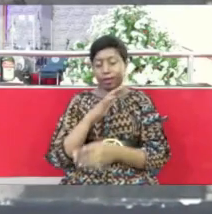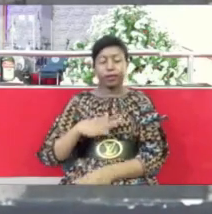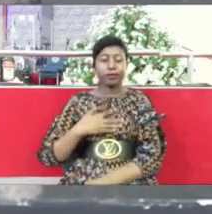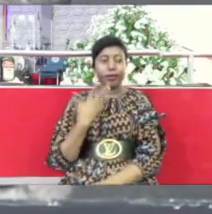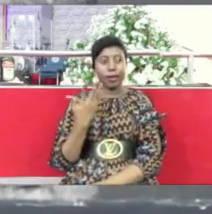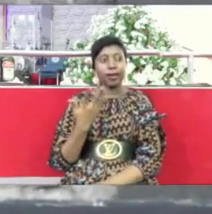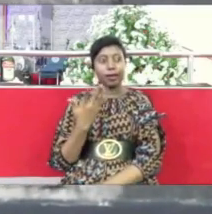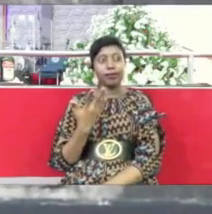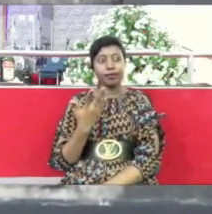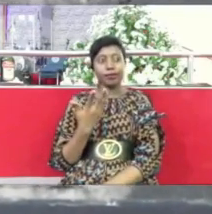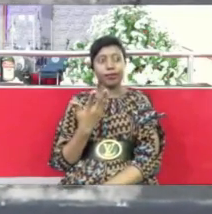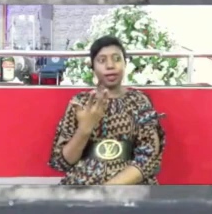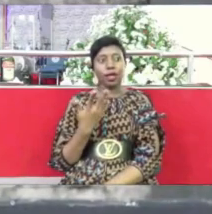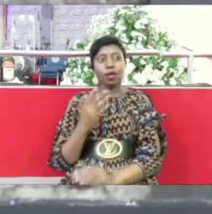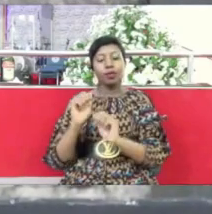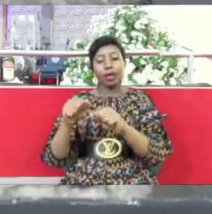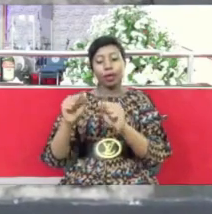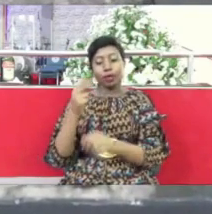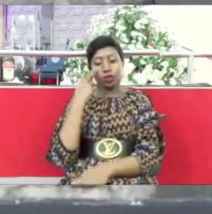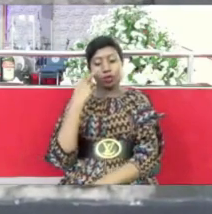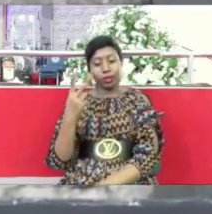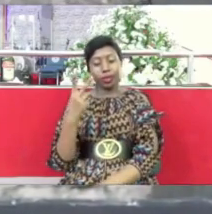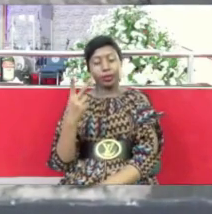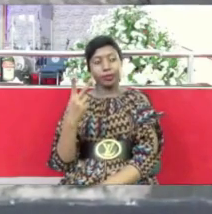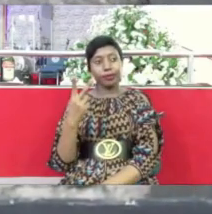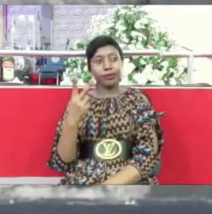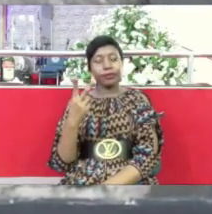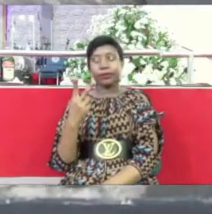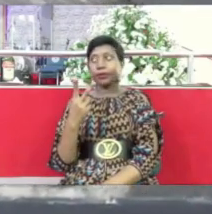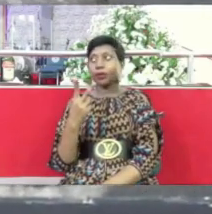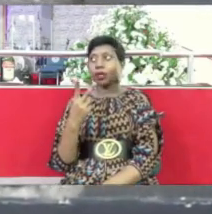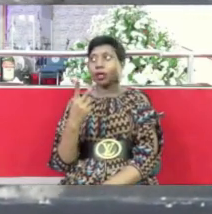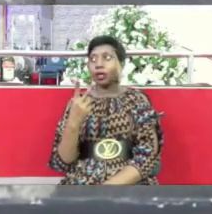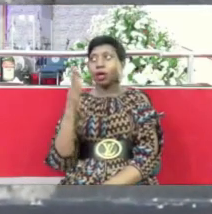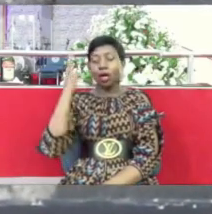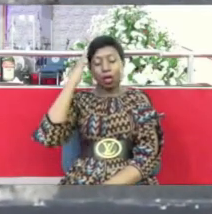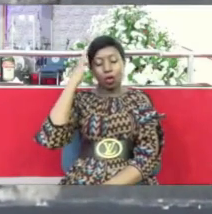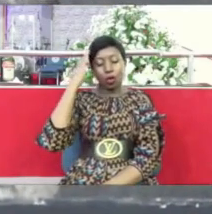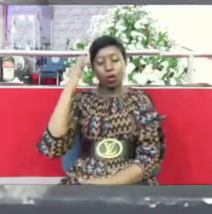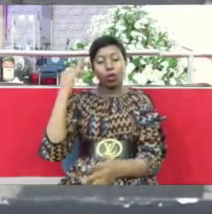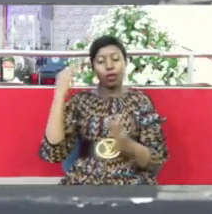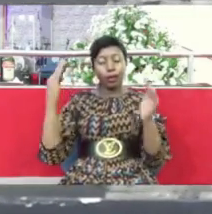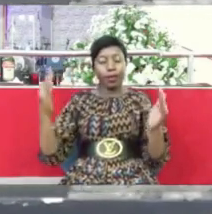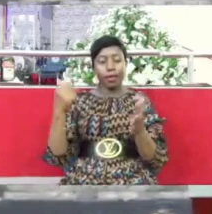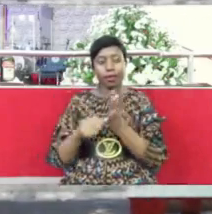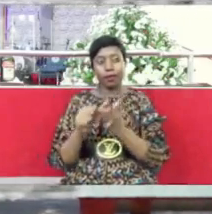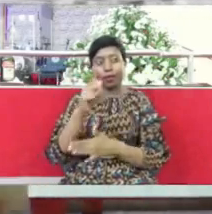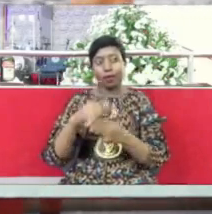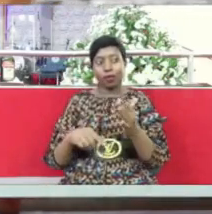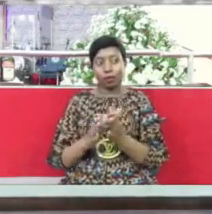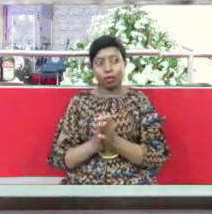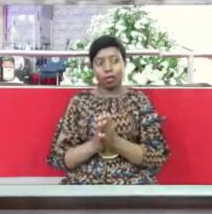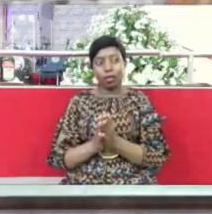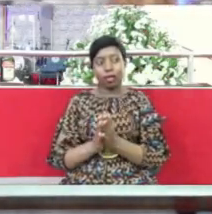eyes. So that I can see. Because you see, the biggest problem is what you are seeing. Because if it is